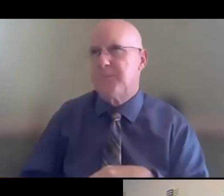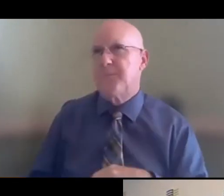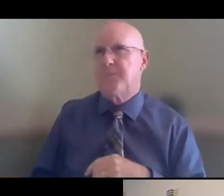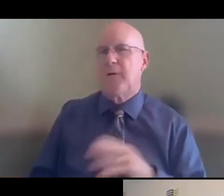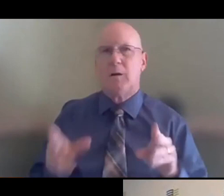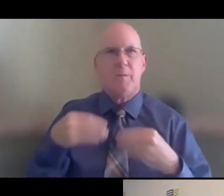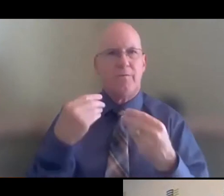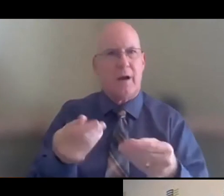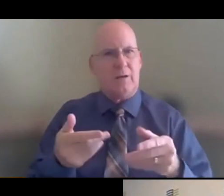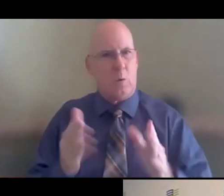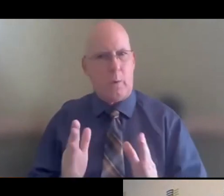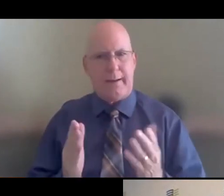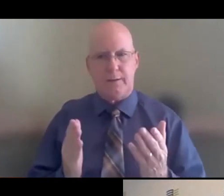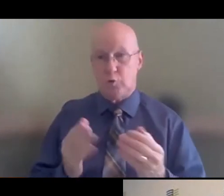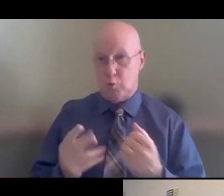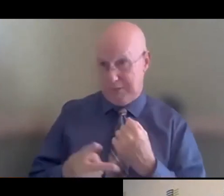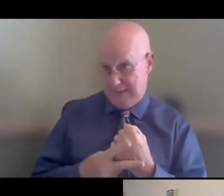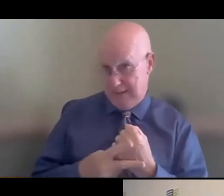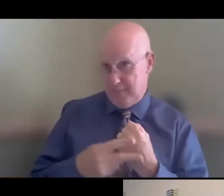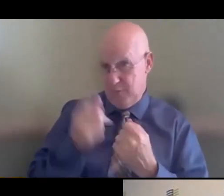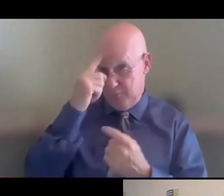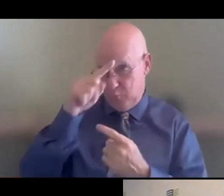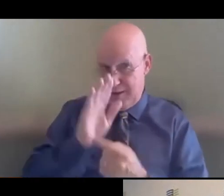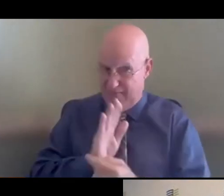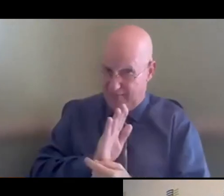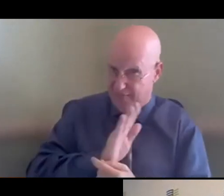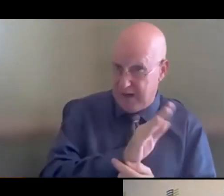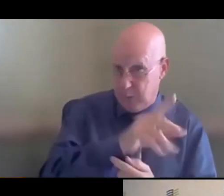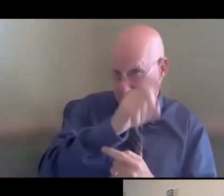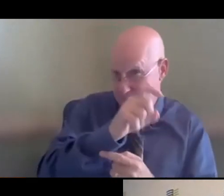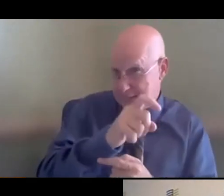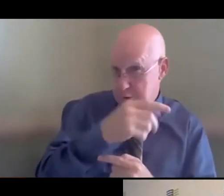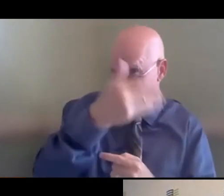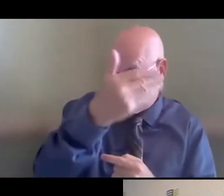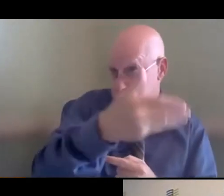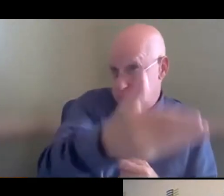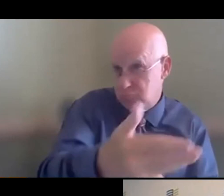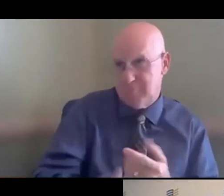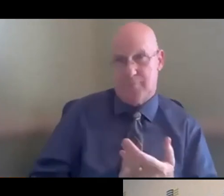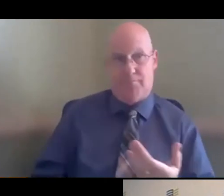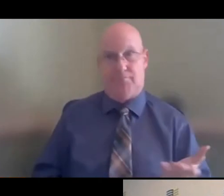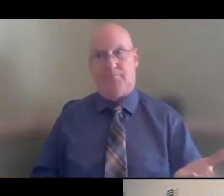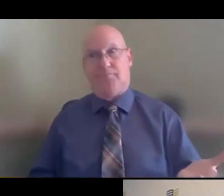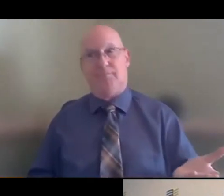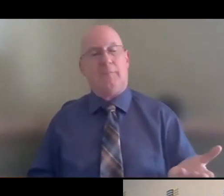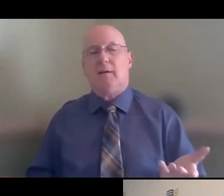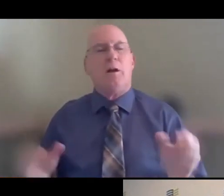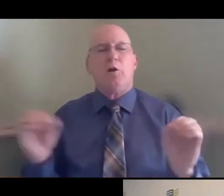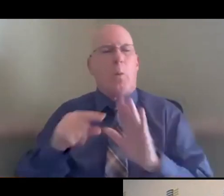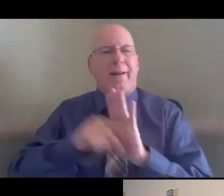for a way for you to save specifically for their needs that are tied to their disability. There's just literally